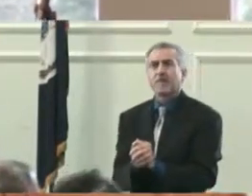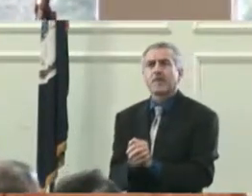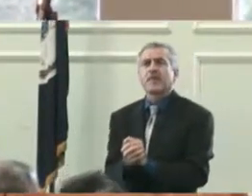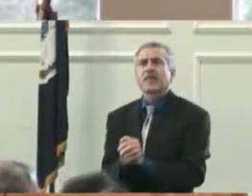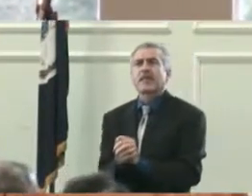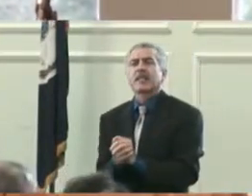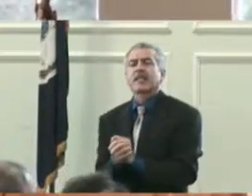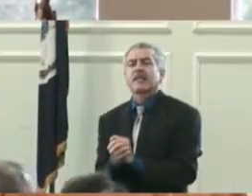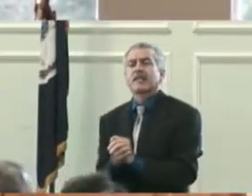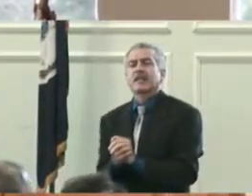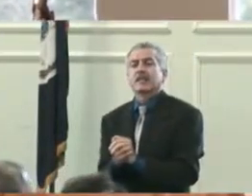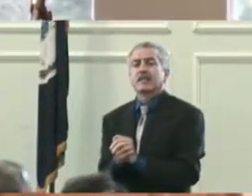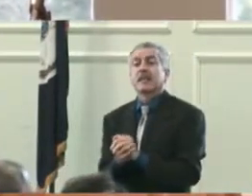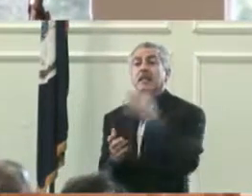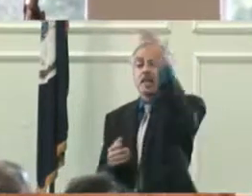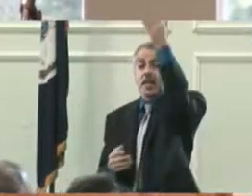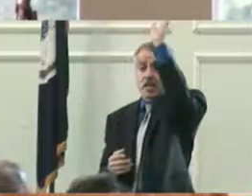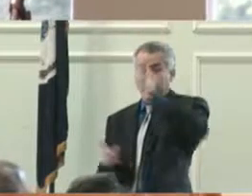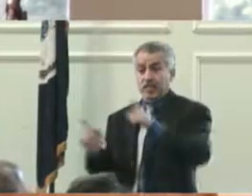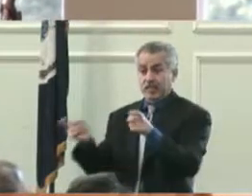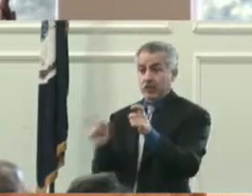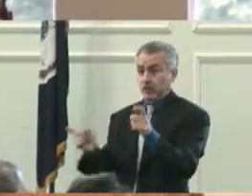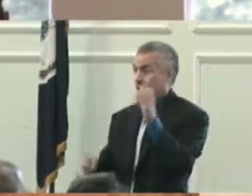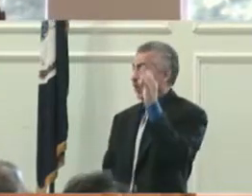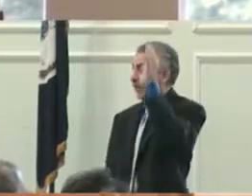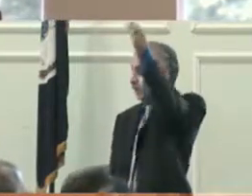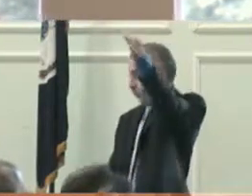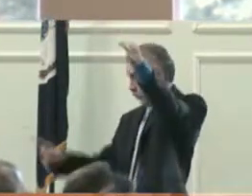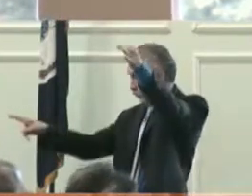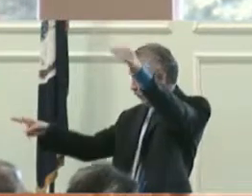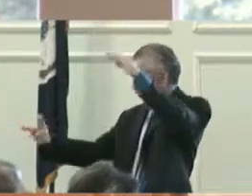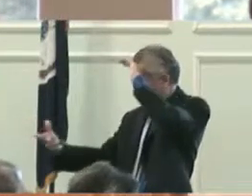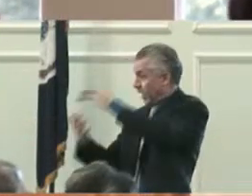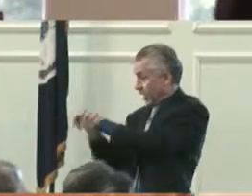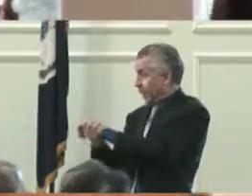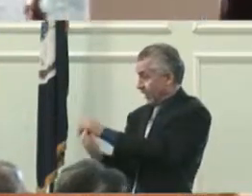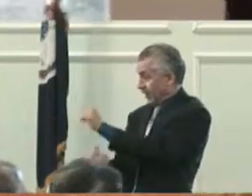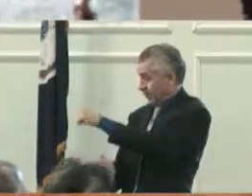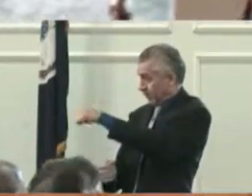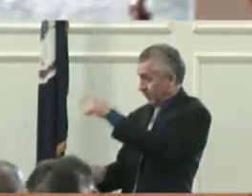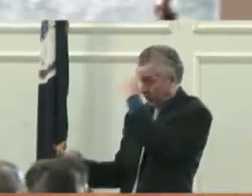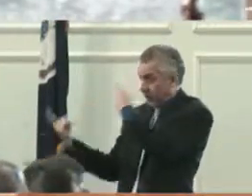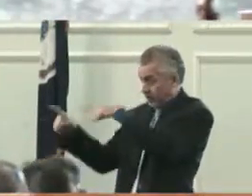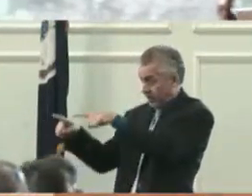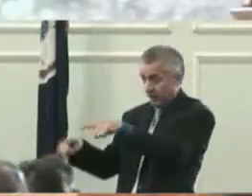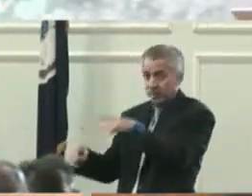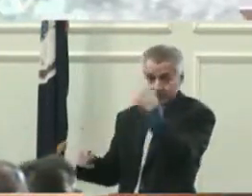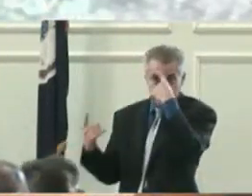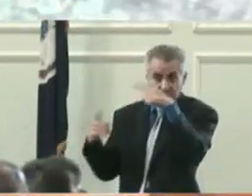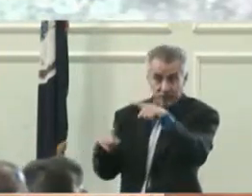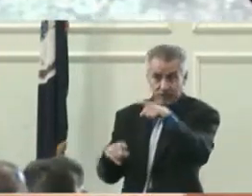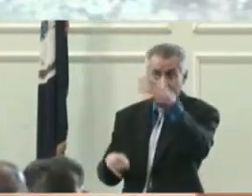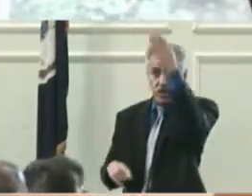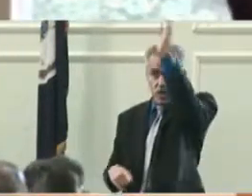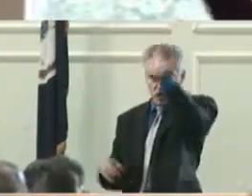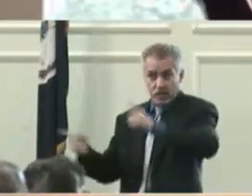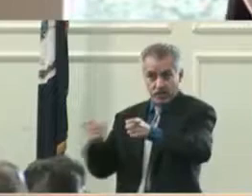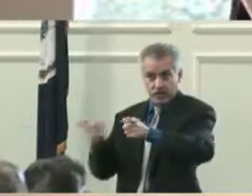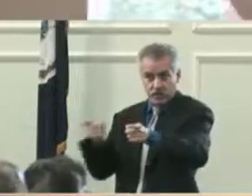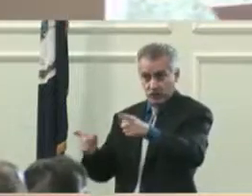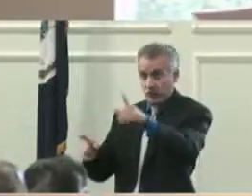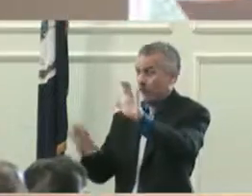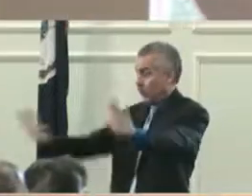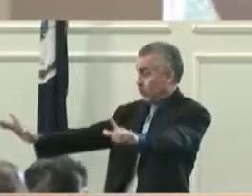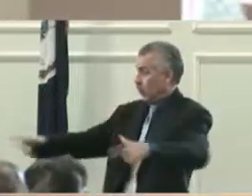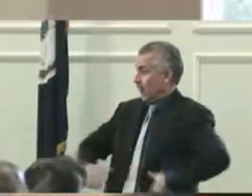how many of you believe that God is in charge of the future? Amen? How many of you believe that God is in charge of your